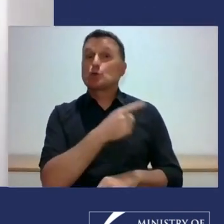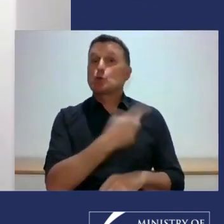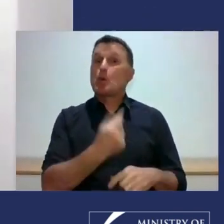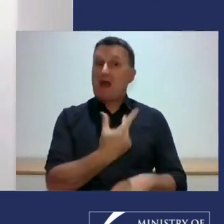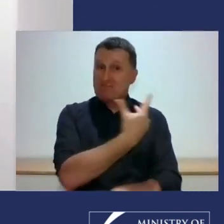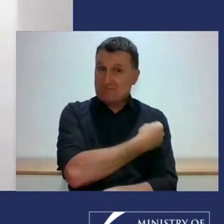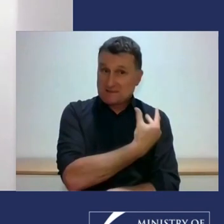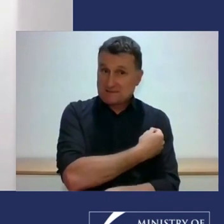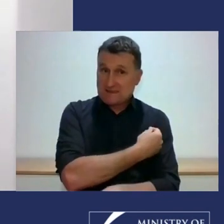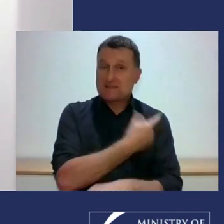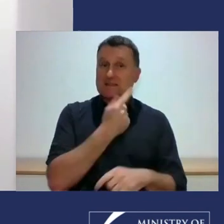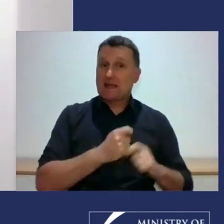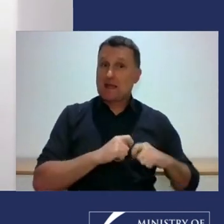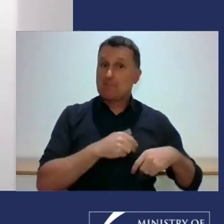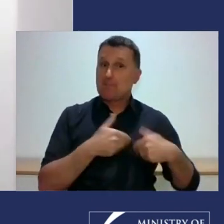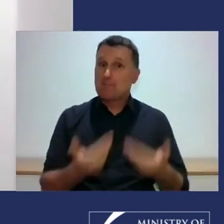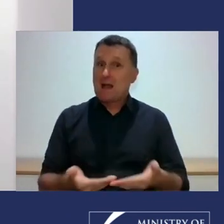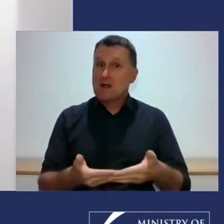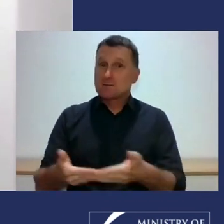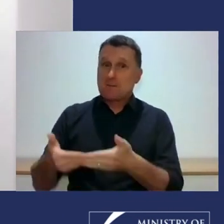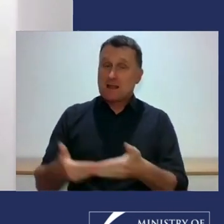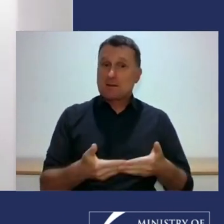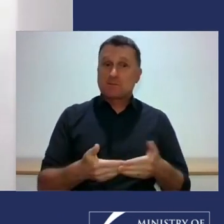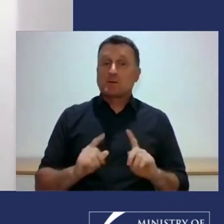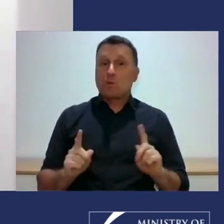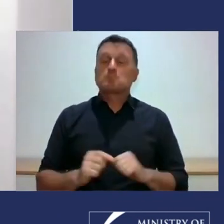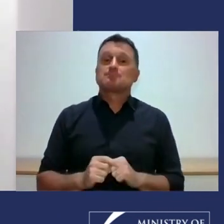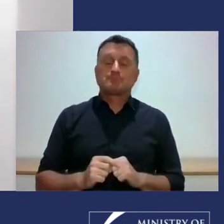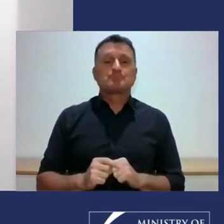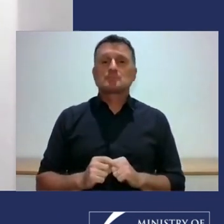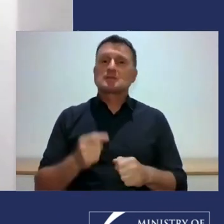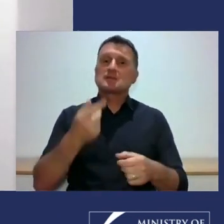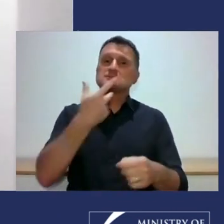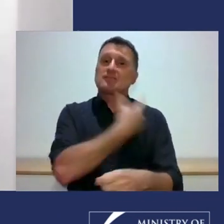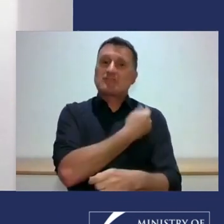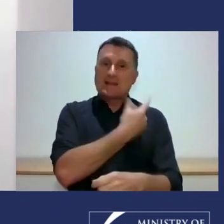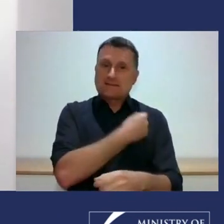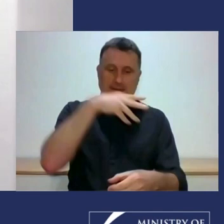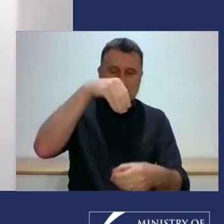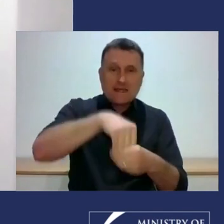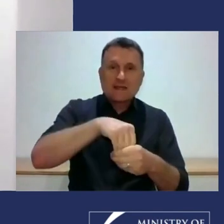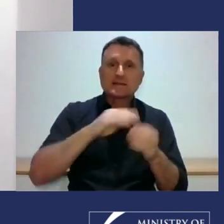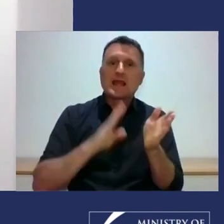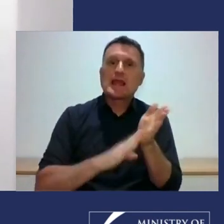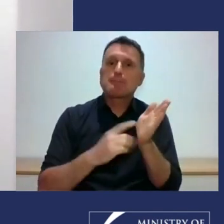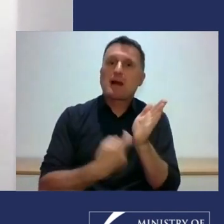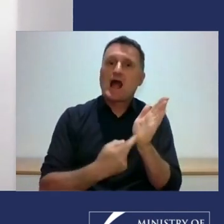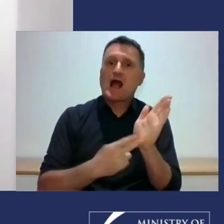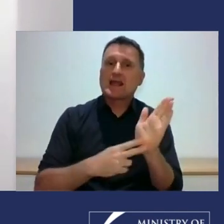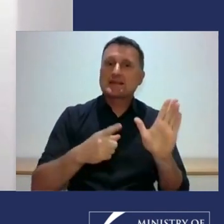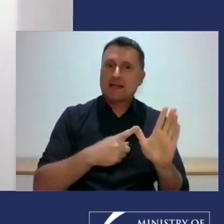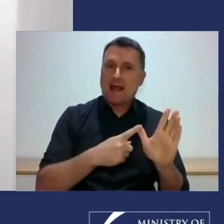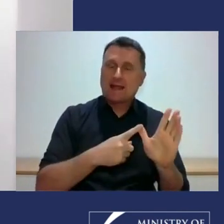so the studies show that none of the mRNA comes through in the breast milk, but they do, however,